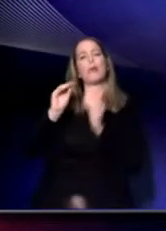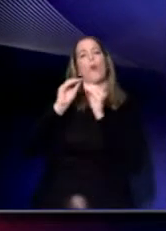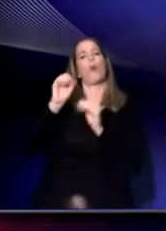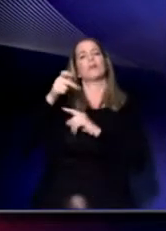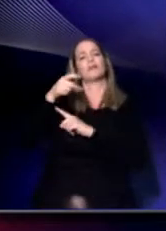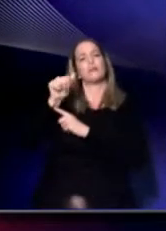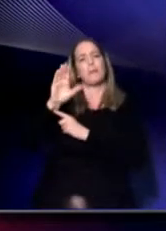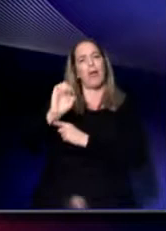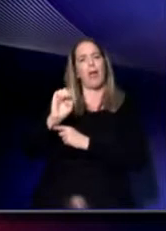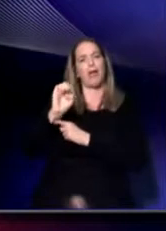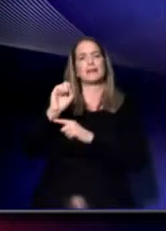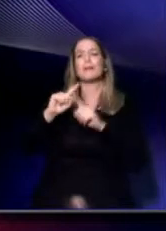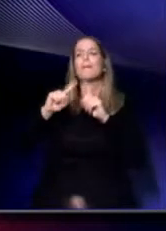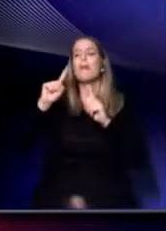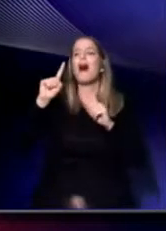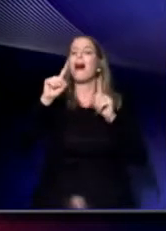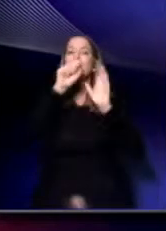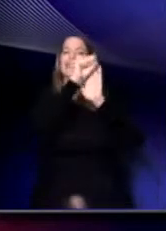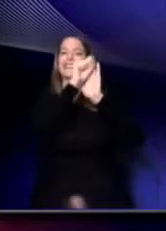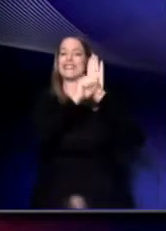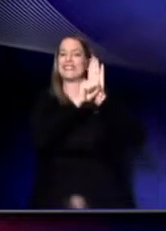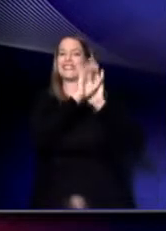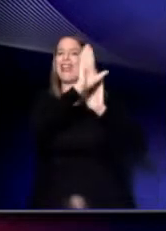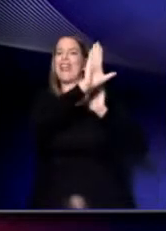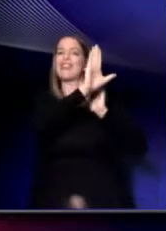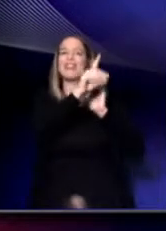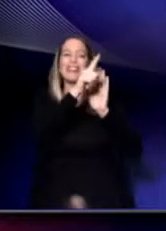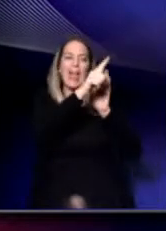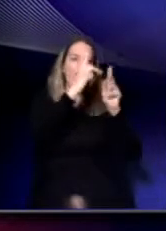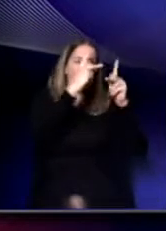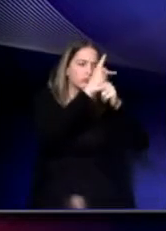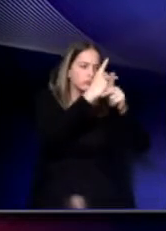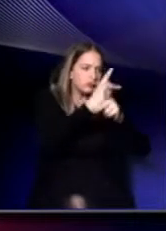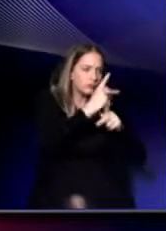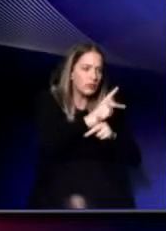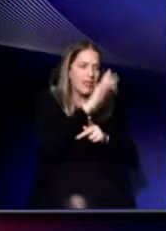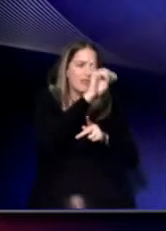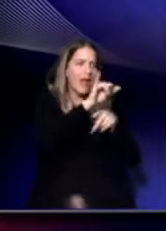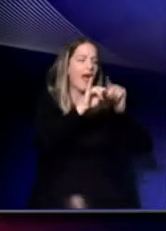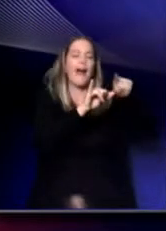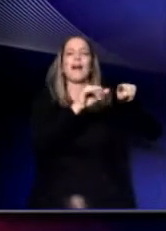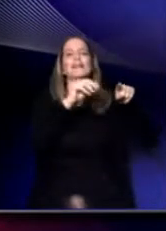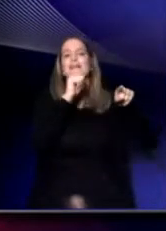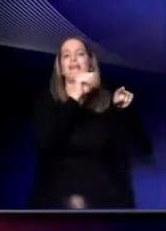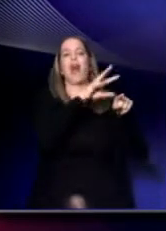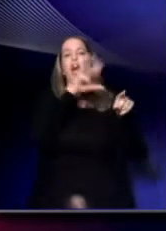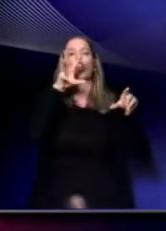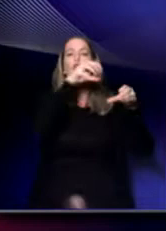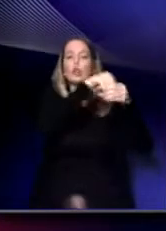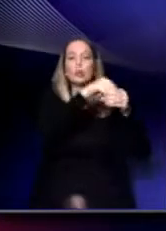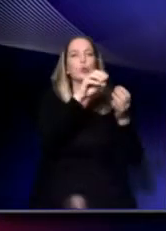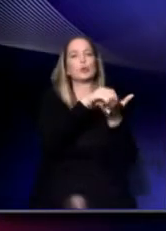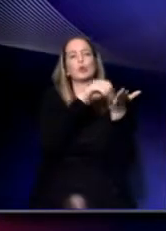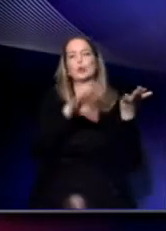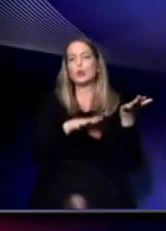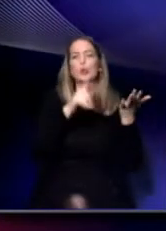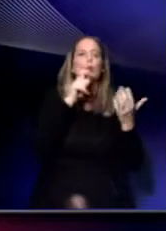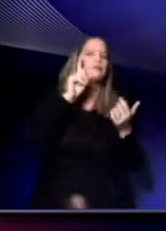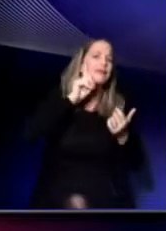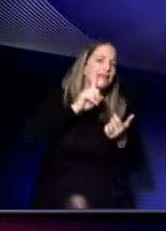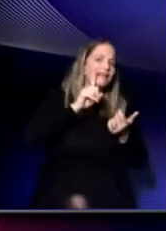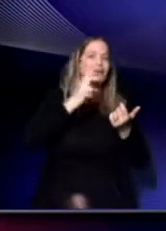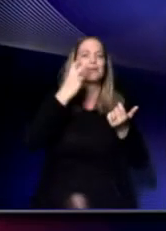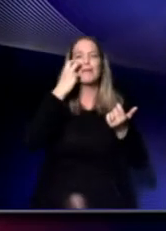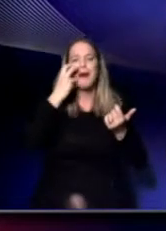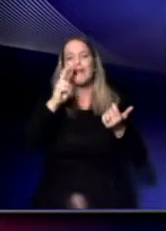that's not considered in the formula that the state generates at all. I want to give Albert the opportunity Sure. to speak.